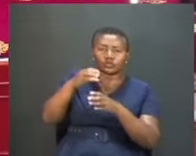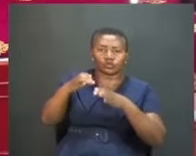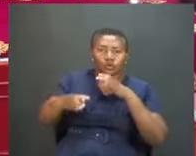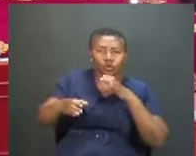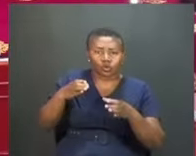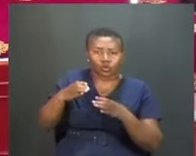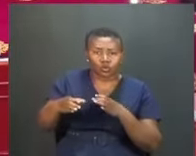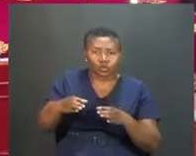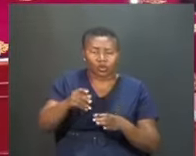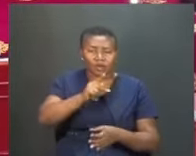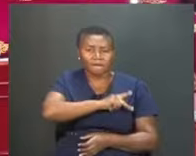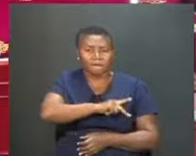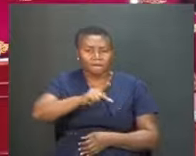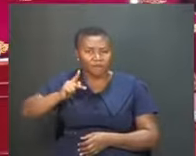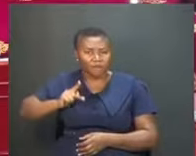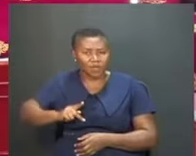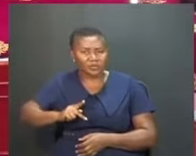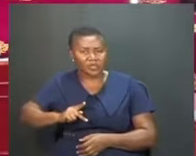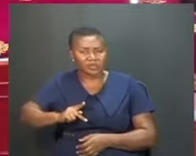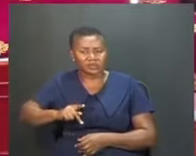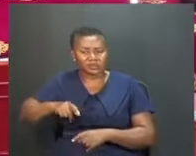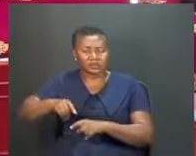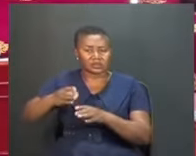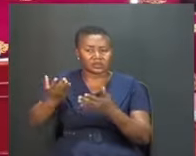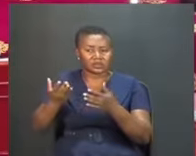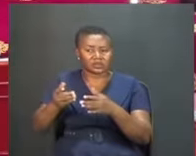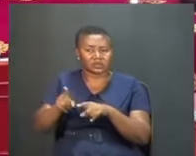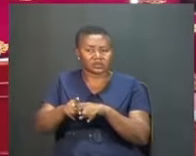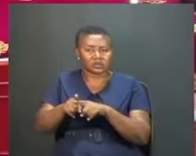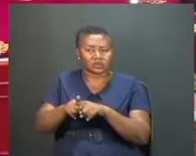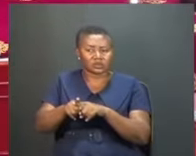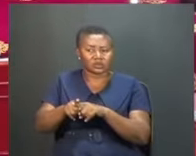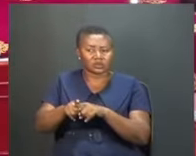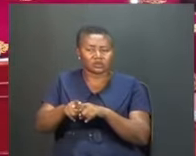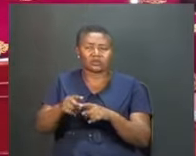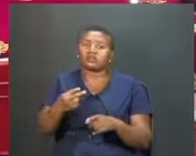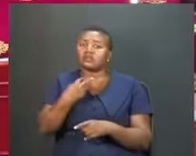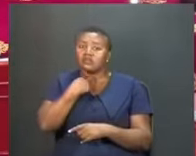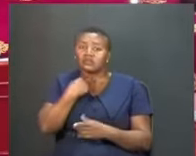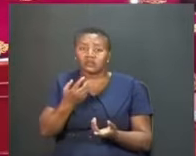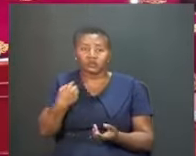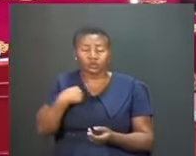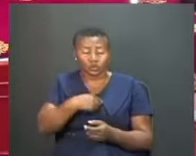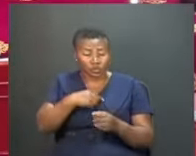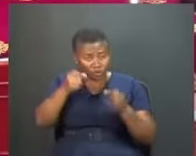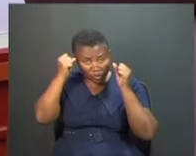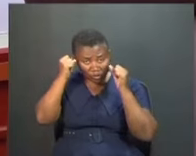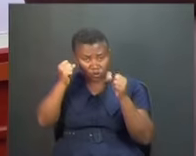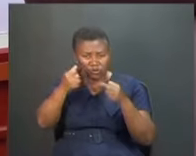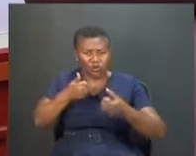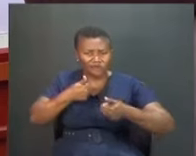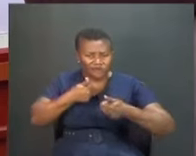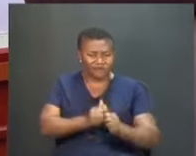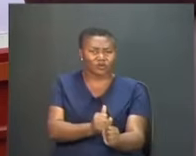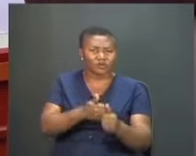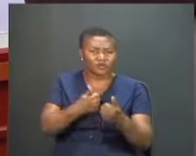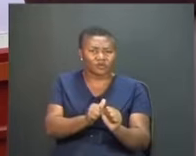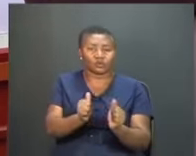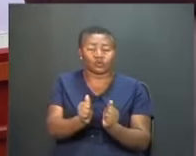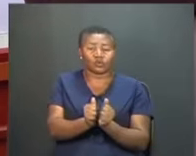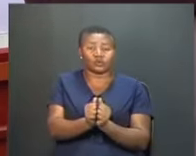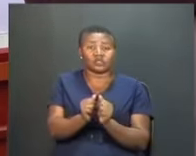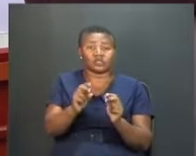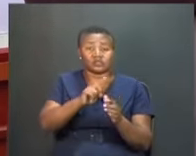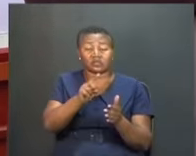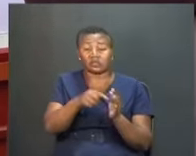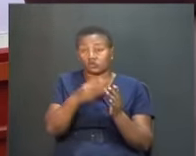Parliament is stopped or otherwise. So, Mr. Speaker, we have been very vigilant and been pursuing, particularly these two